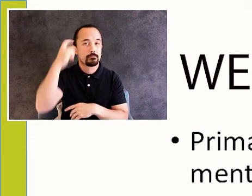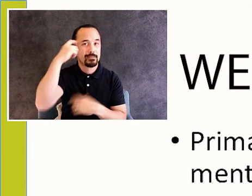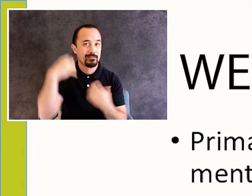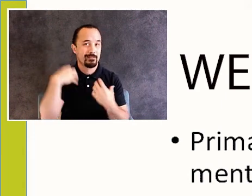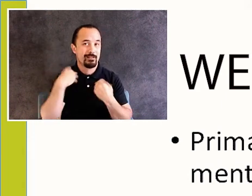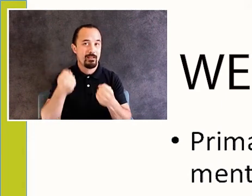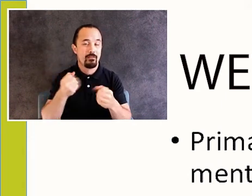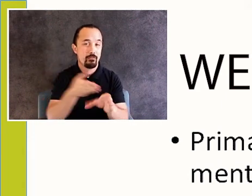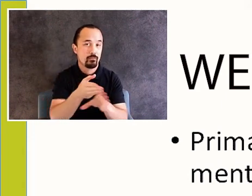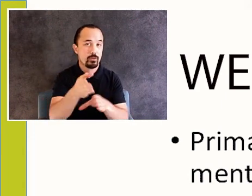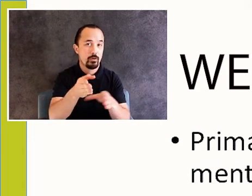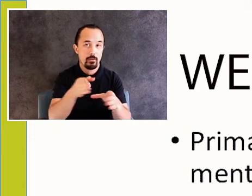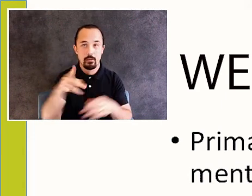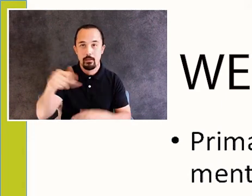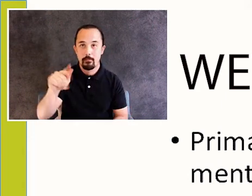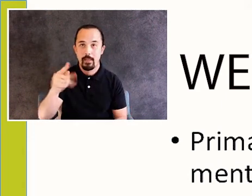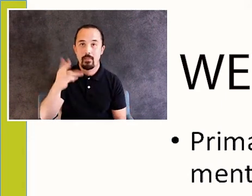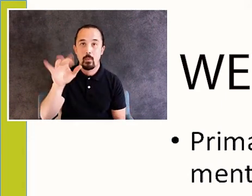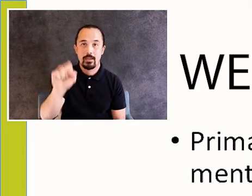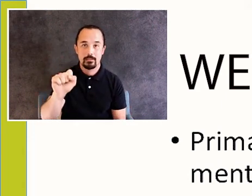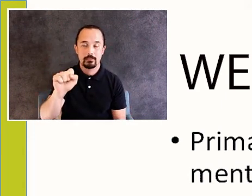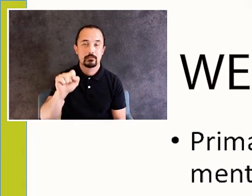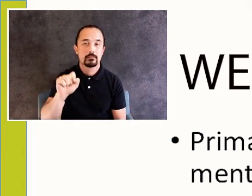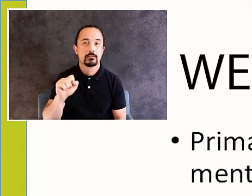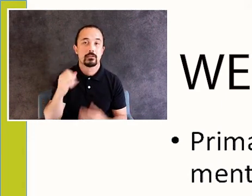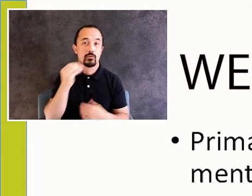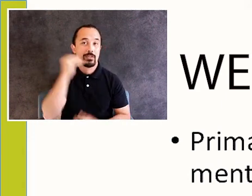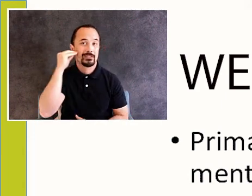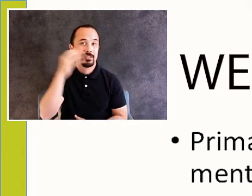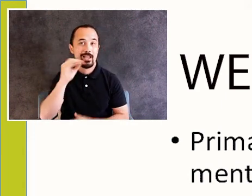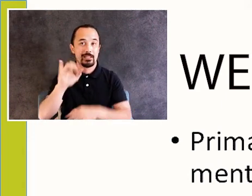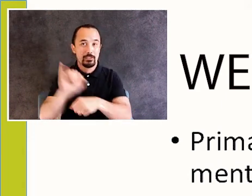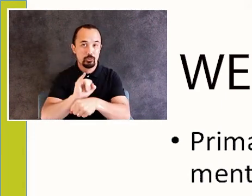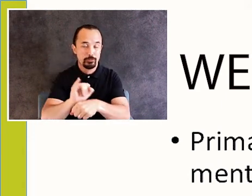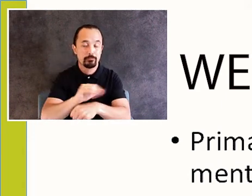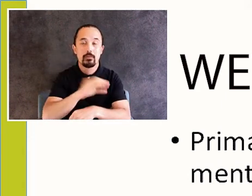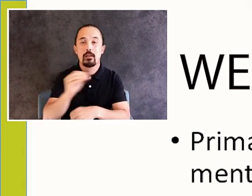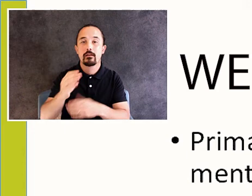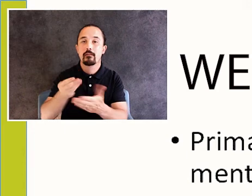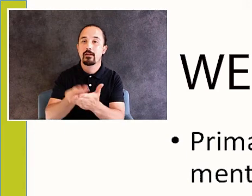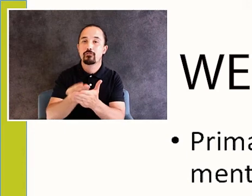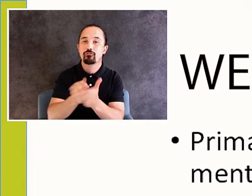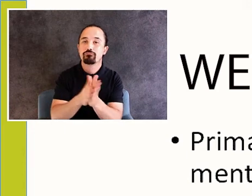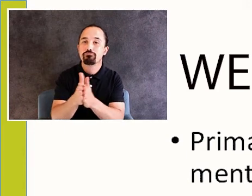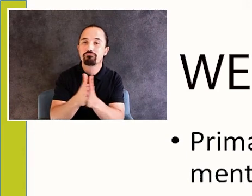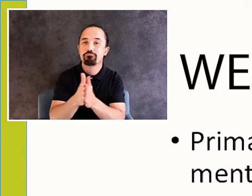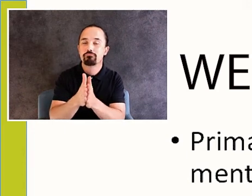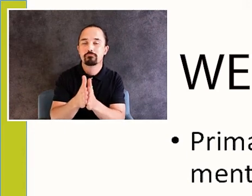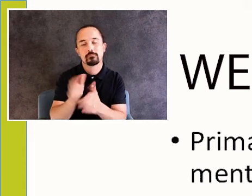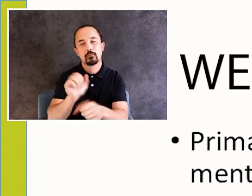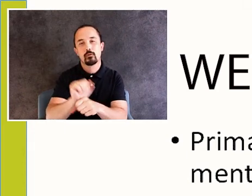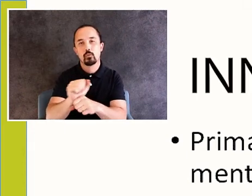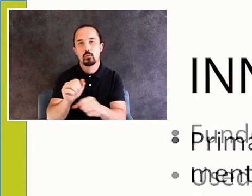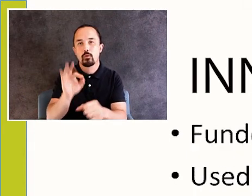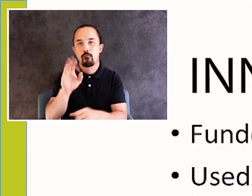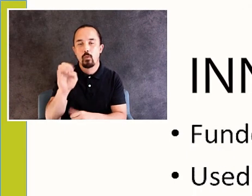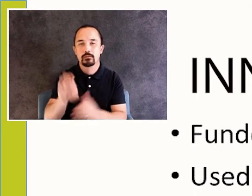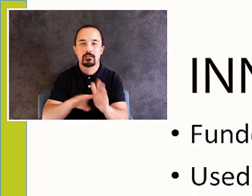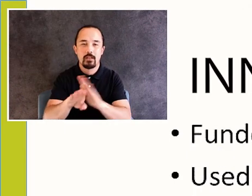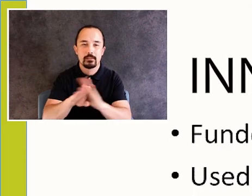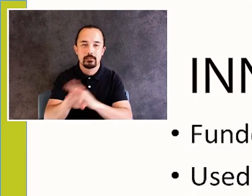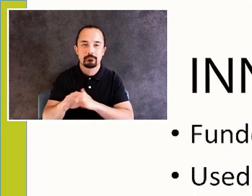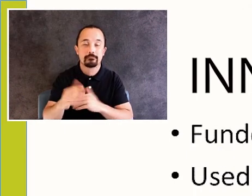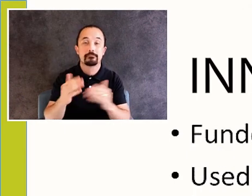career pathways, residency and internships, and financial incentives for workforce development. The